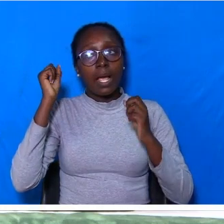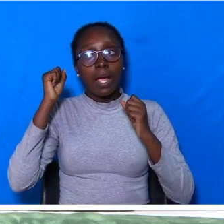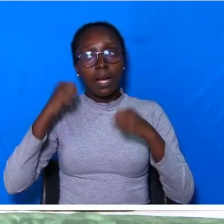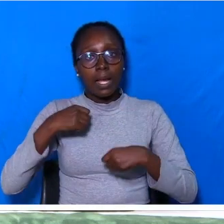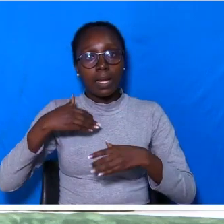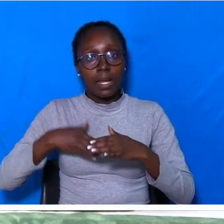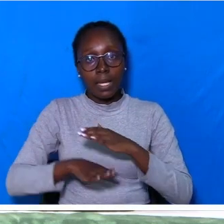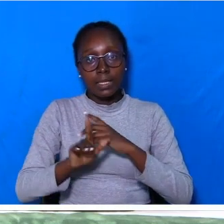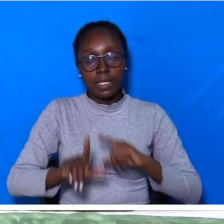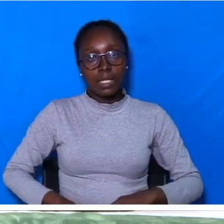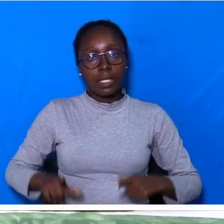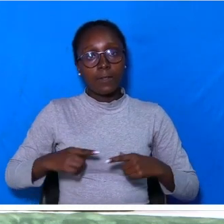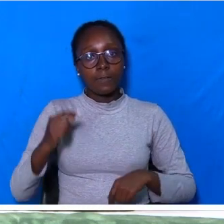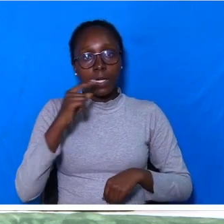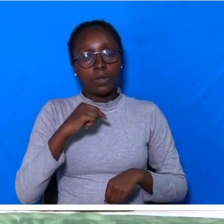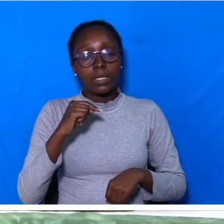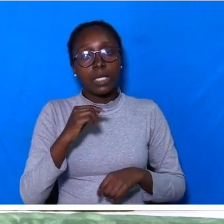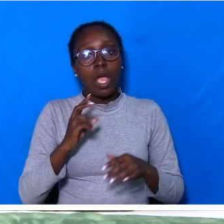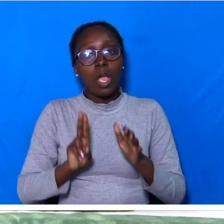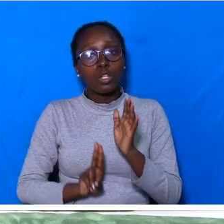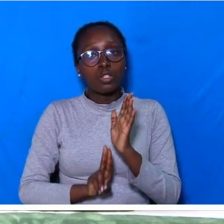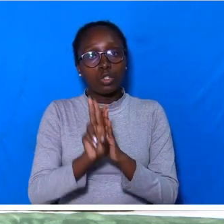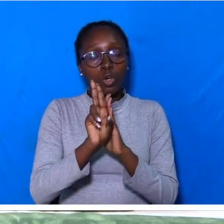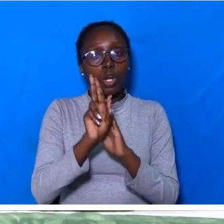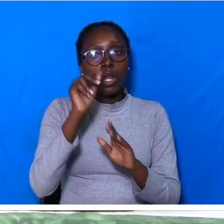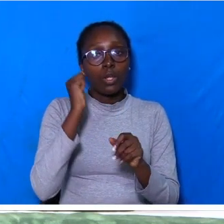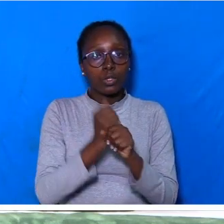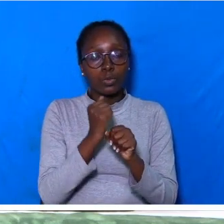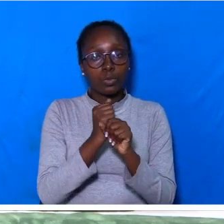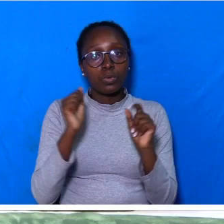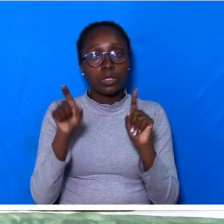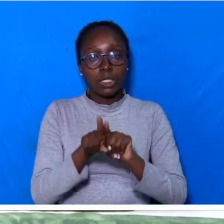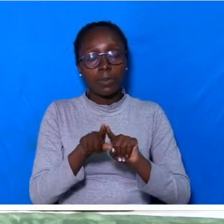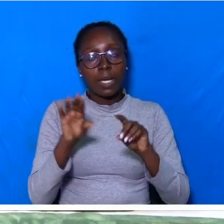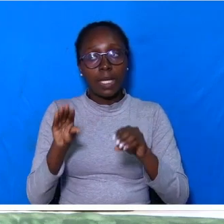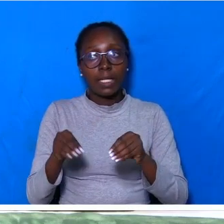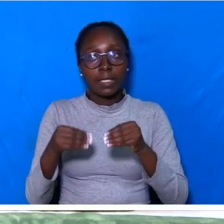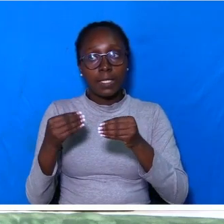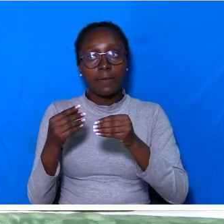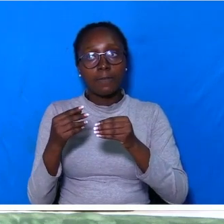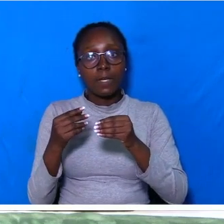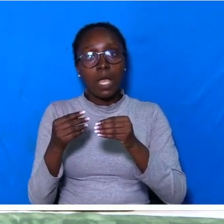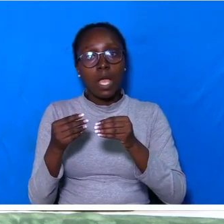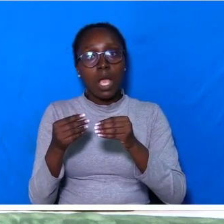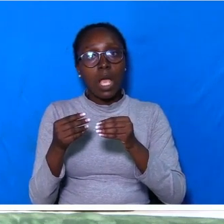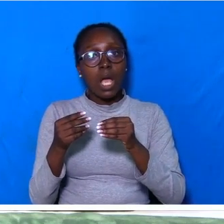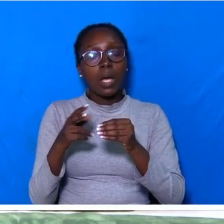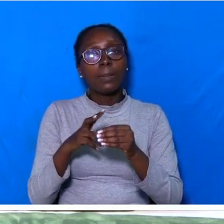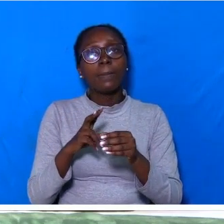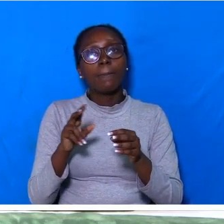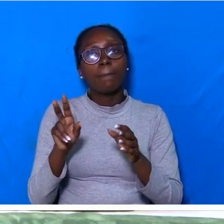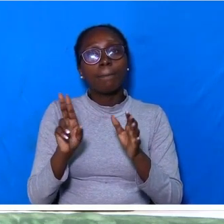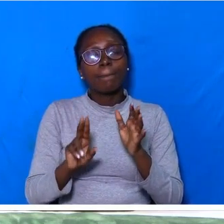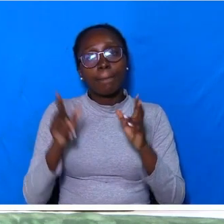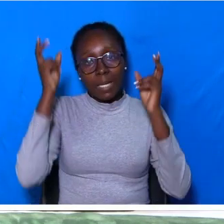what Saul did. He gave Satan a foothold by hiding Agag and not killing all